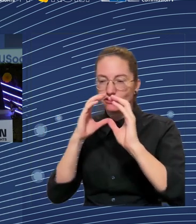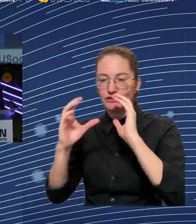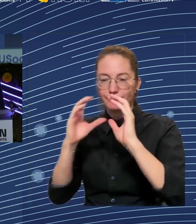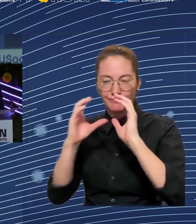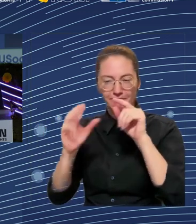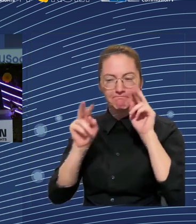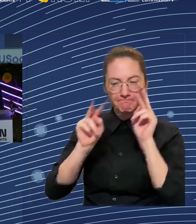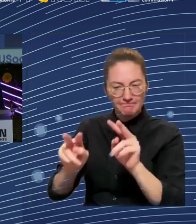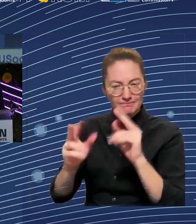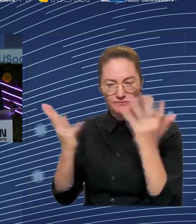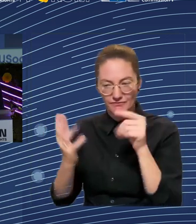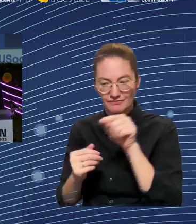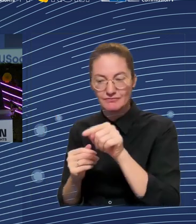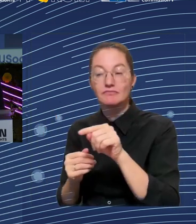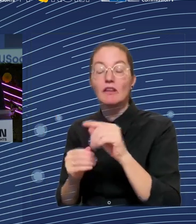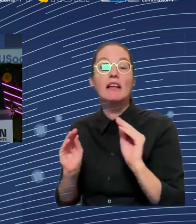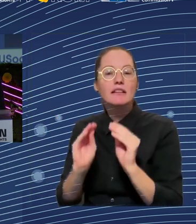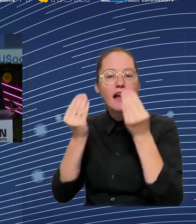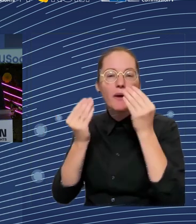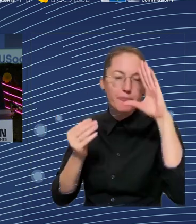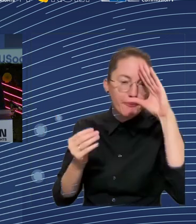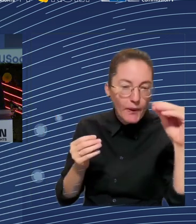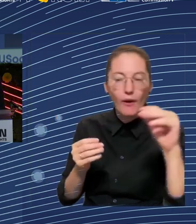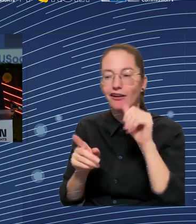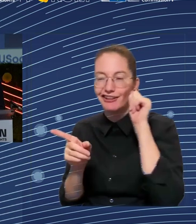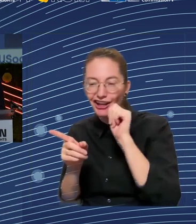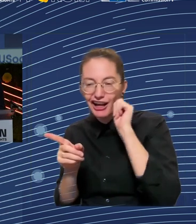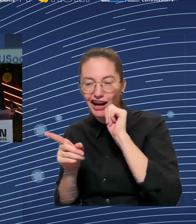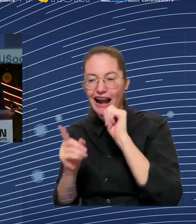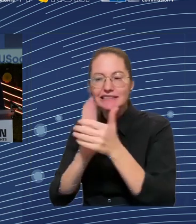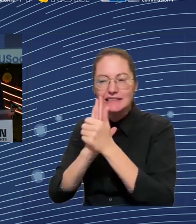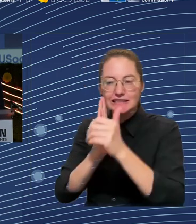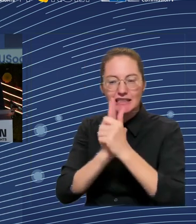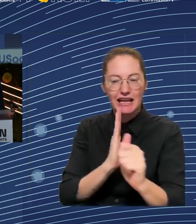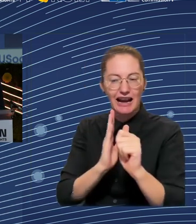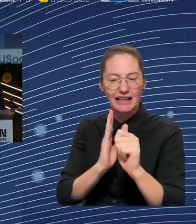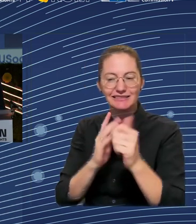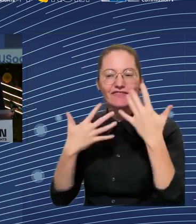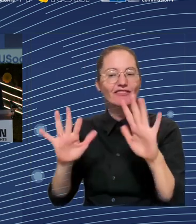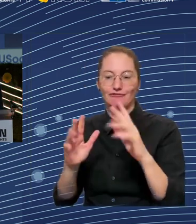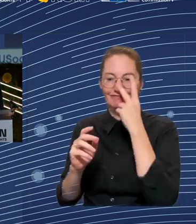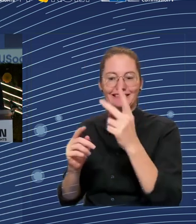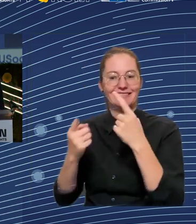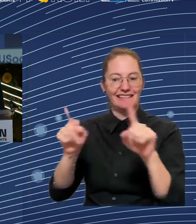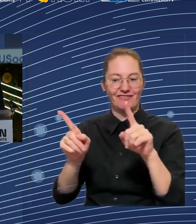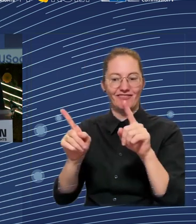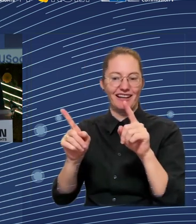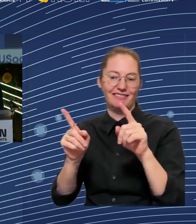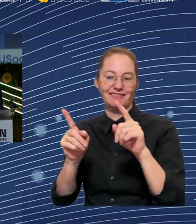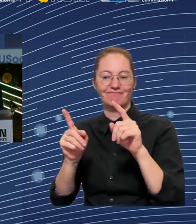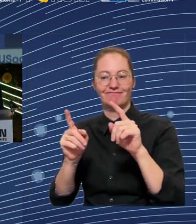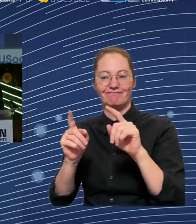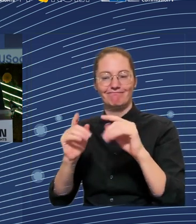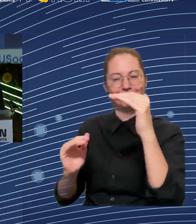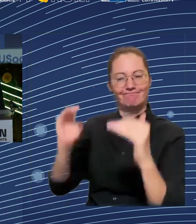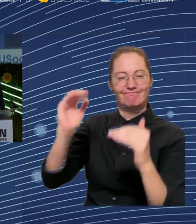at two broad occupational groups that concentrate a lot of shortages. That is healthcare occupations, and that is jobs in science,